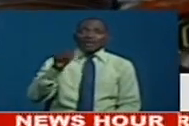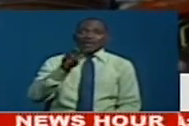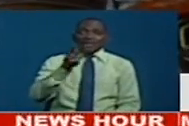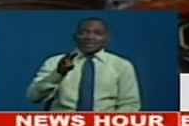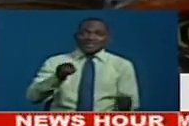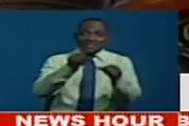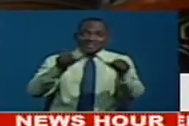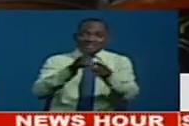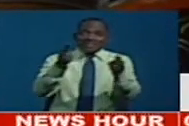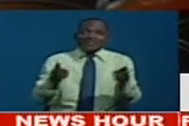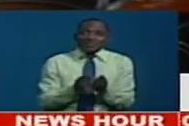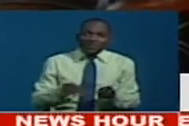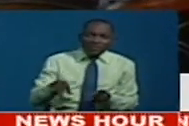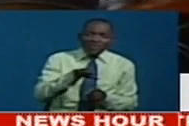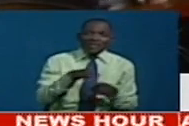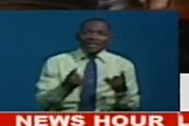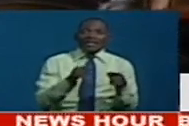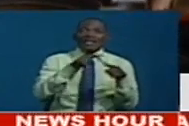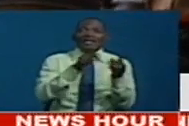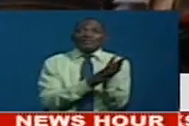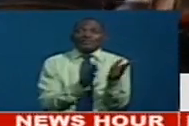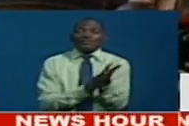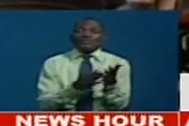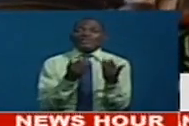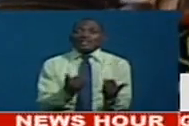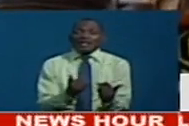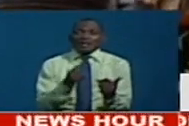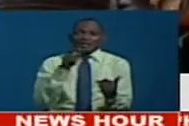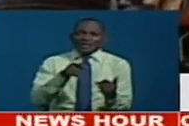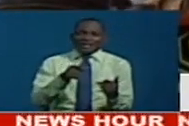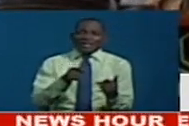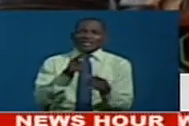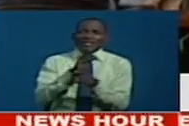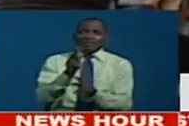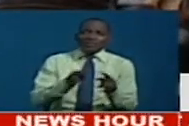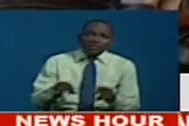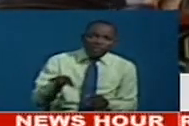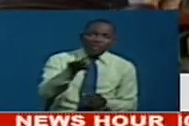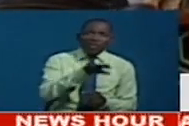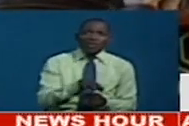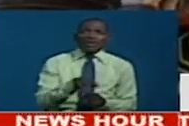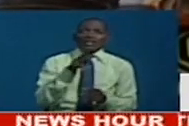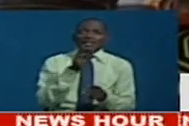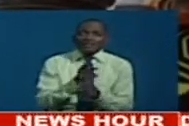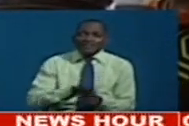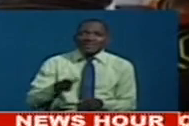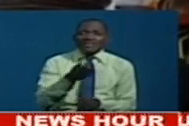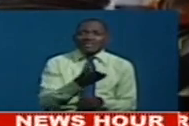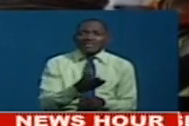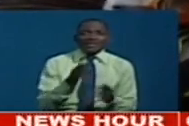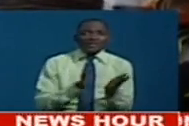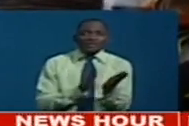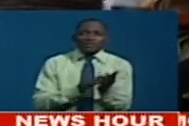district, the senior high school that is supposed to house our people, our children, is not